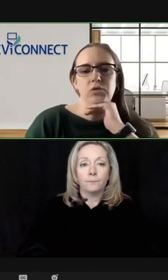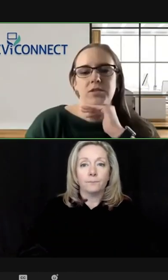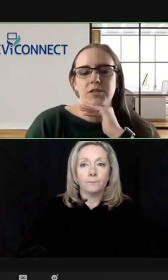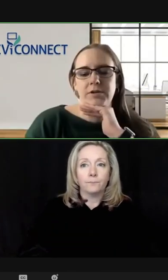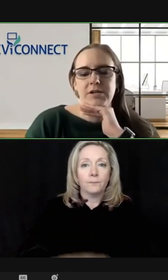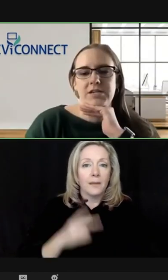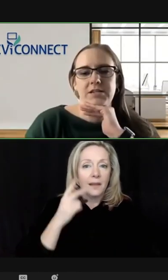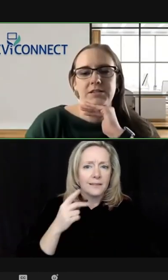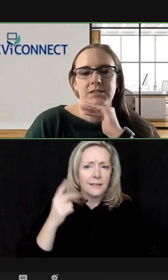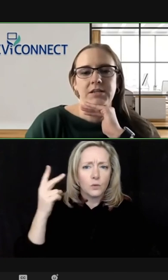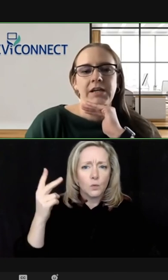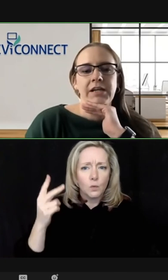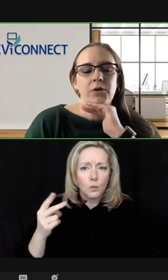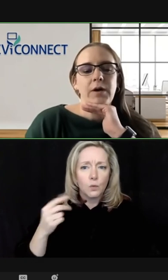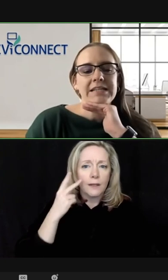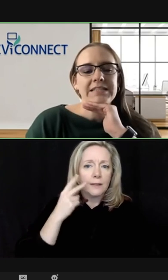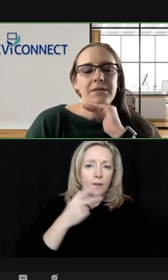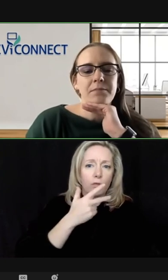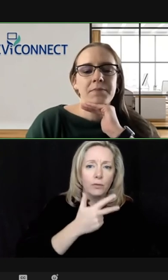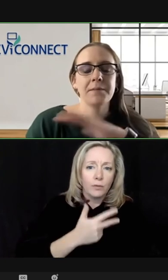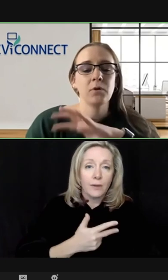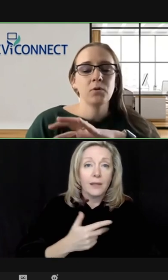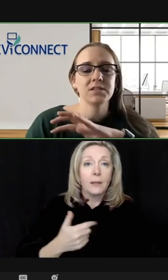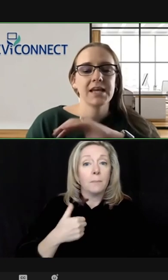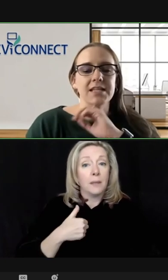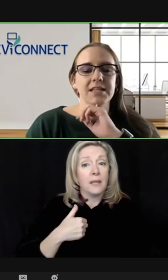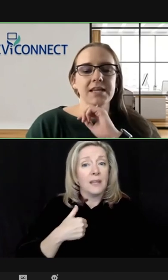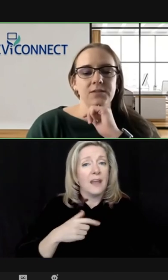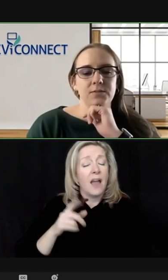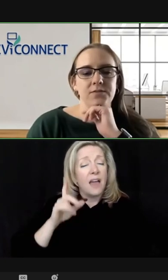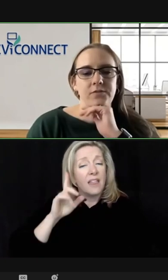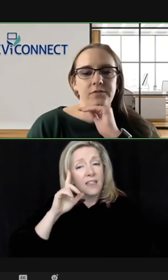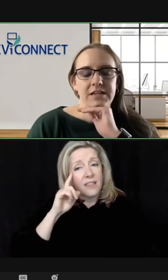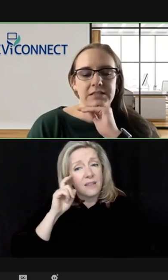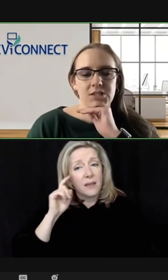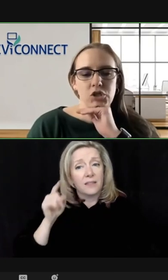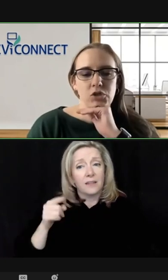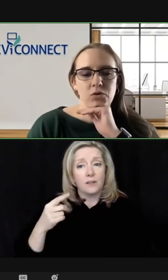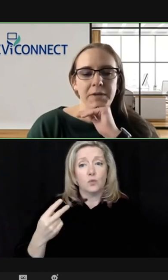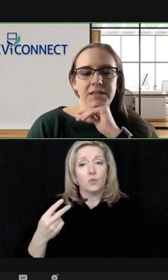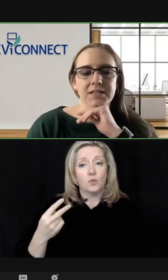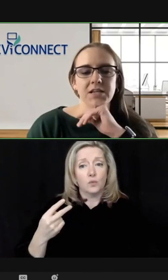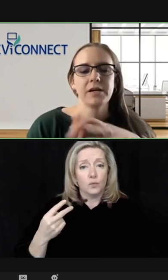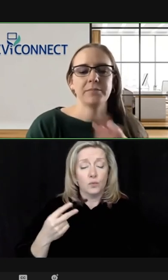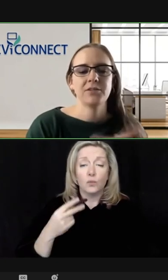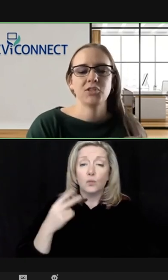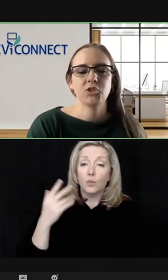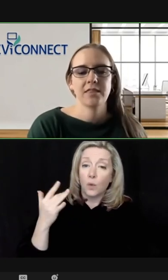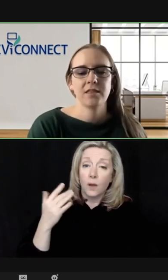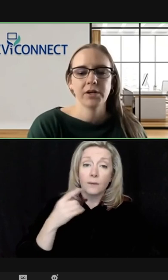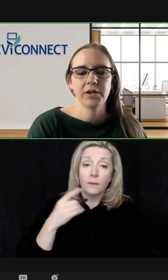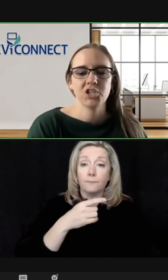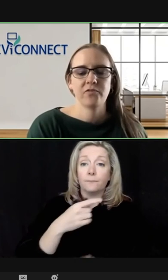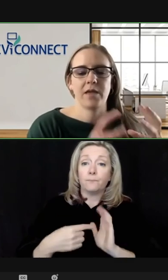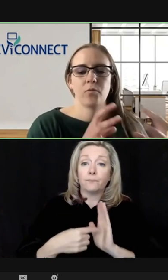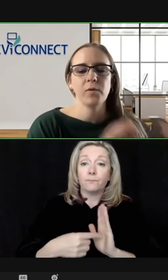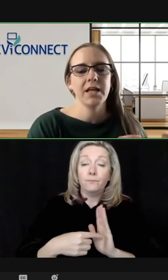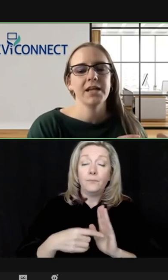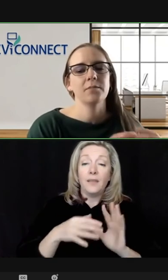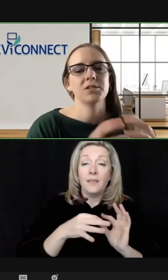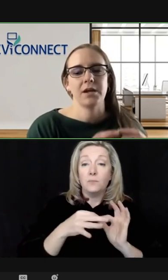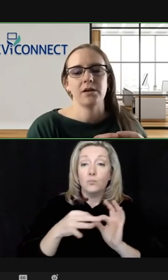Lots of 2s and 3s. Now, I said that most likely this was for phase 2 because here we are demonstrating the bridge